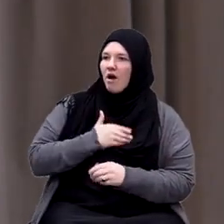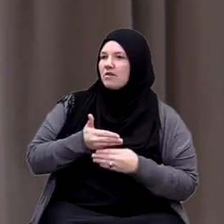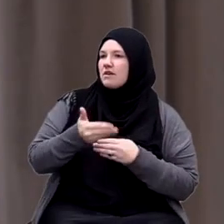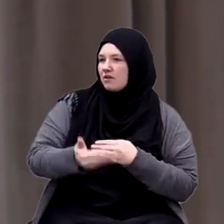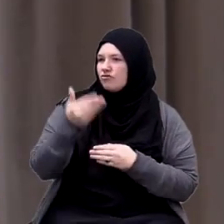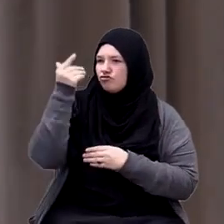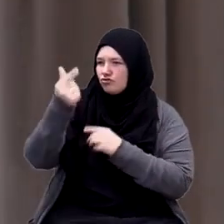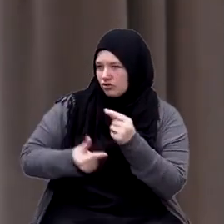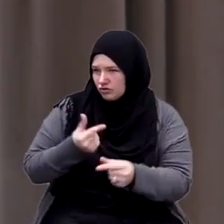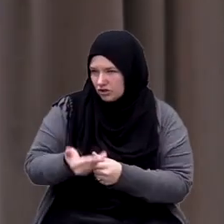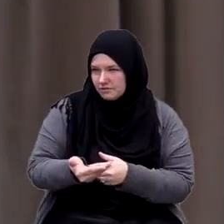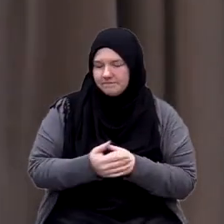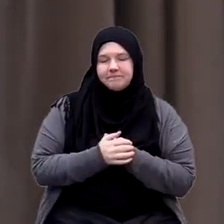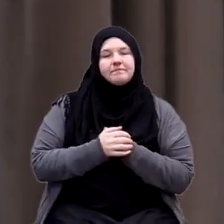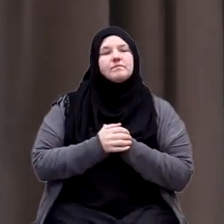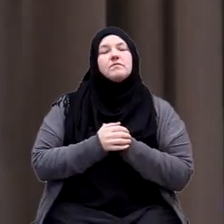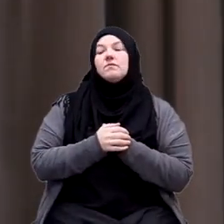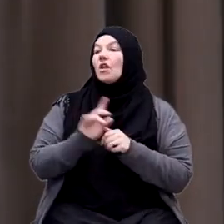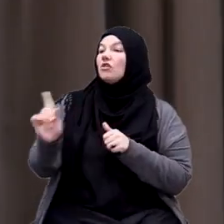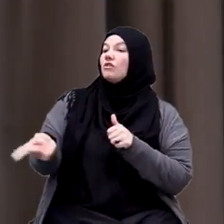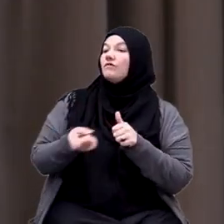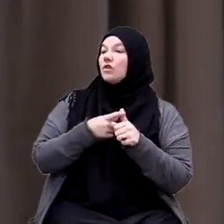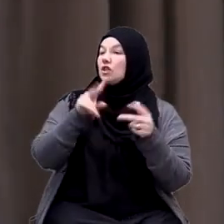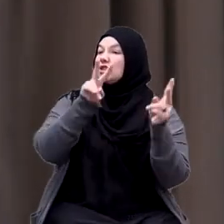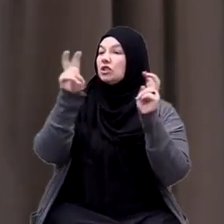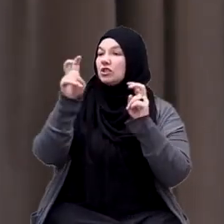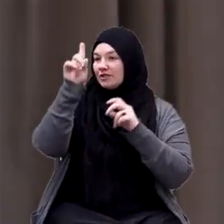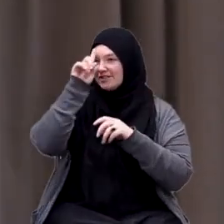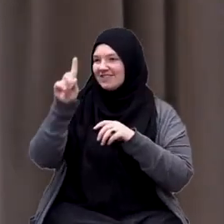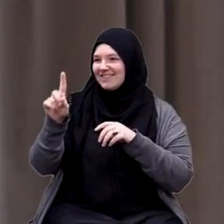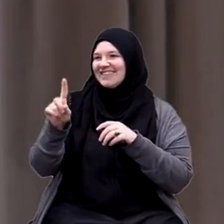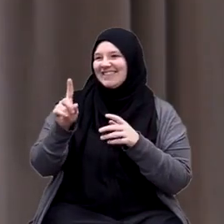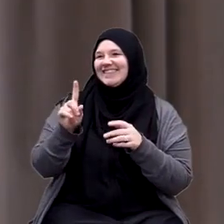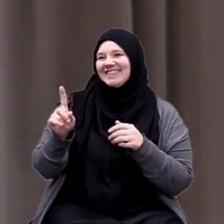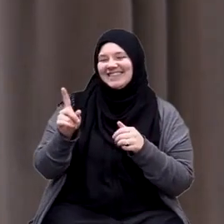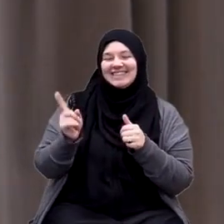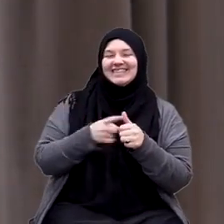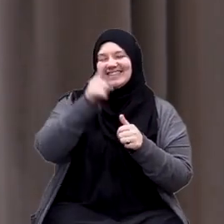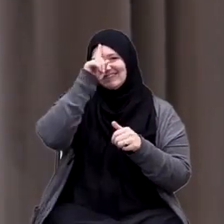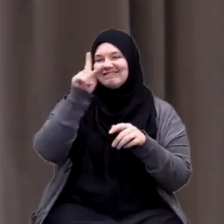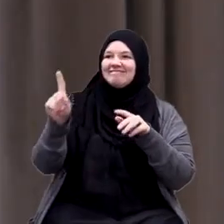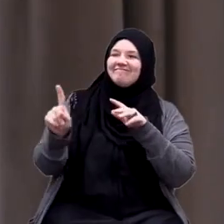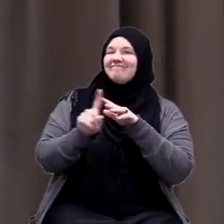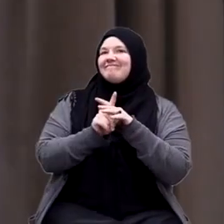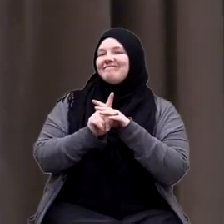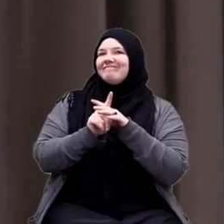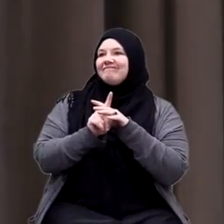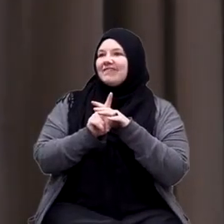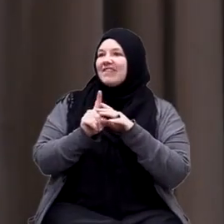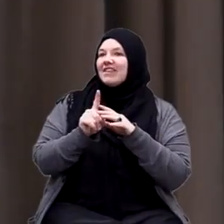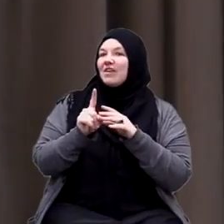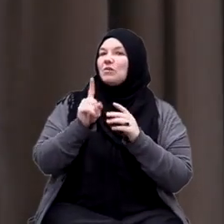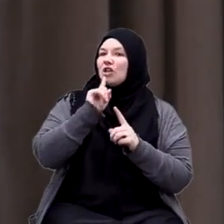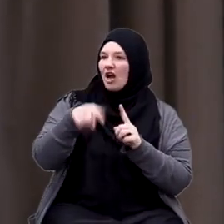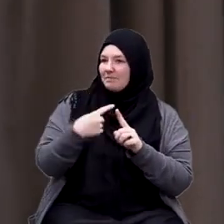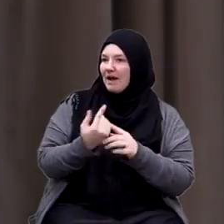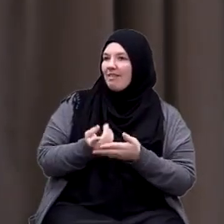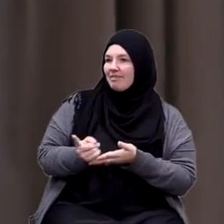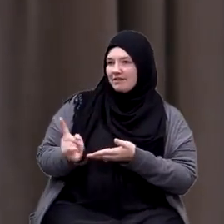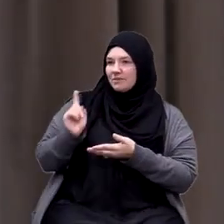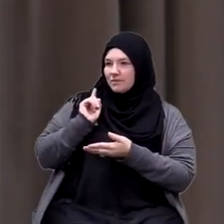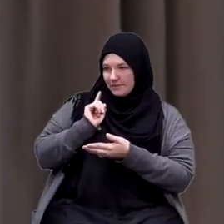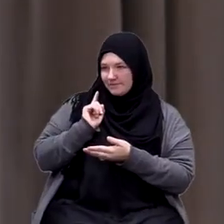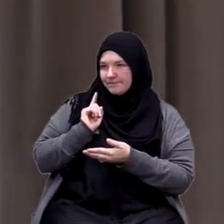generation? And the first issue that comes to mind is an issue that we spoke about last week, which